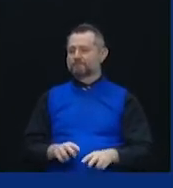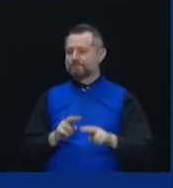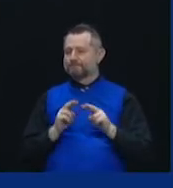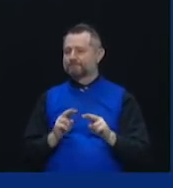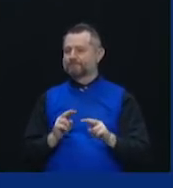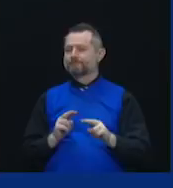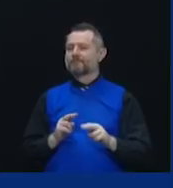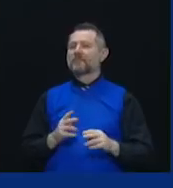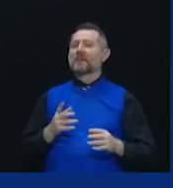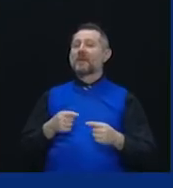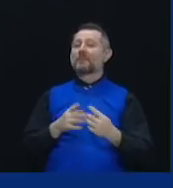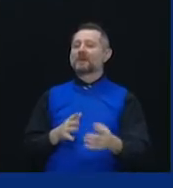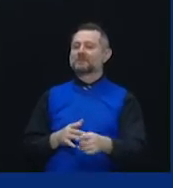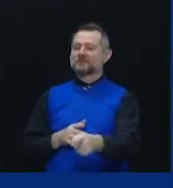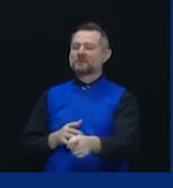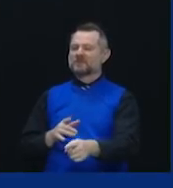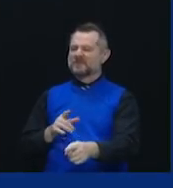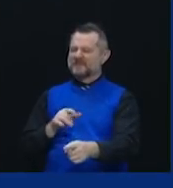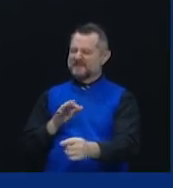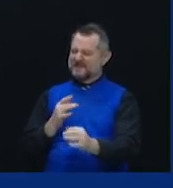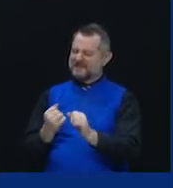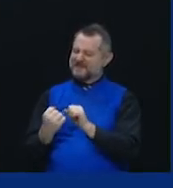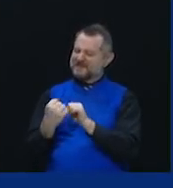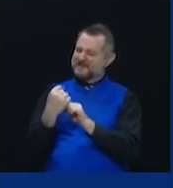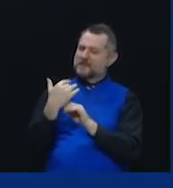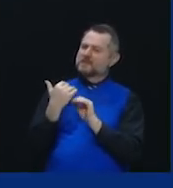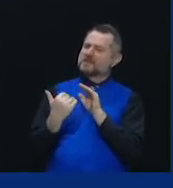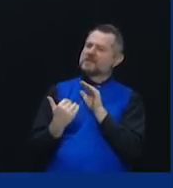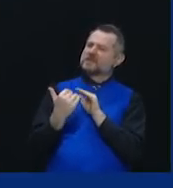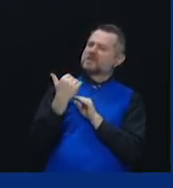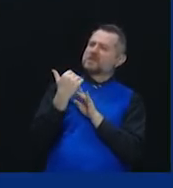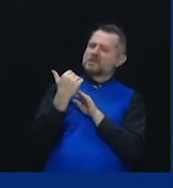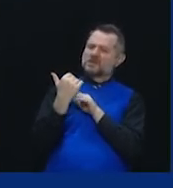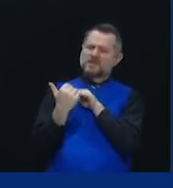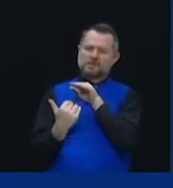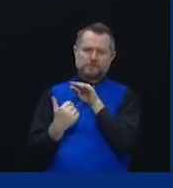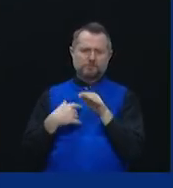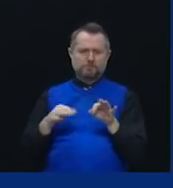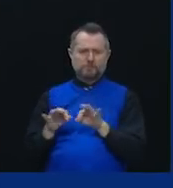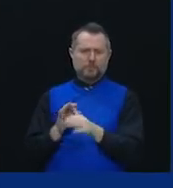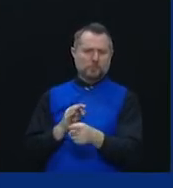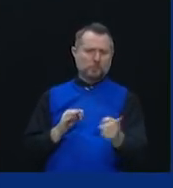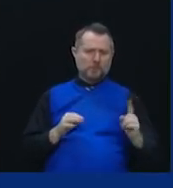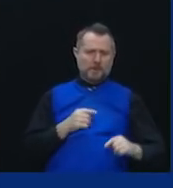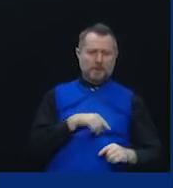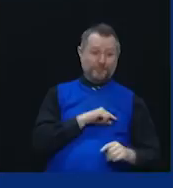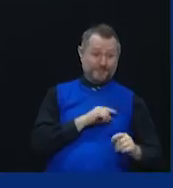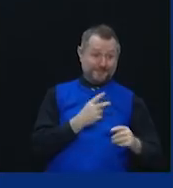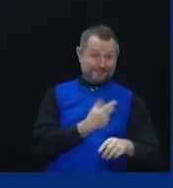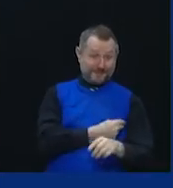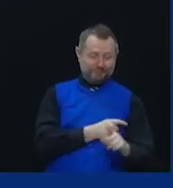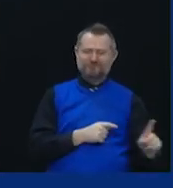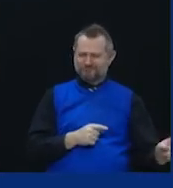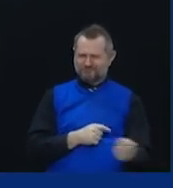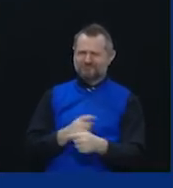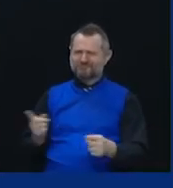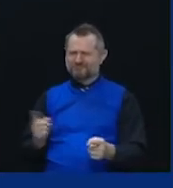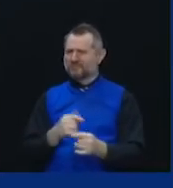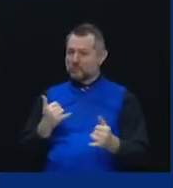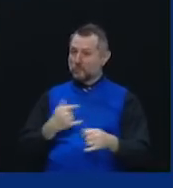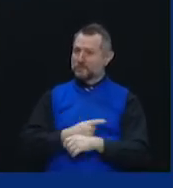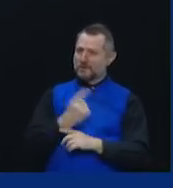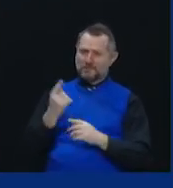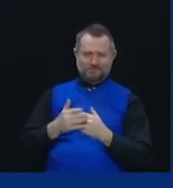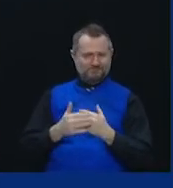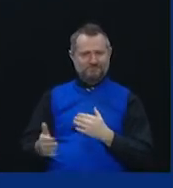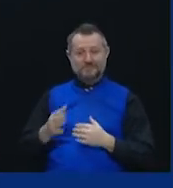That is why it is so critical that every eligible person get the vaccine, As of today, everyone 16 and older is eligible to